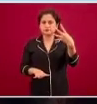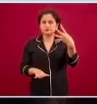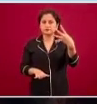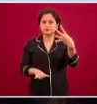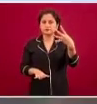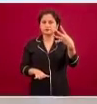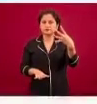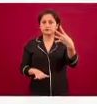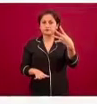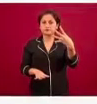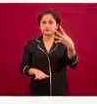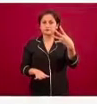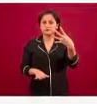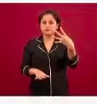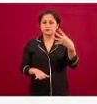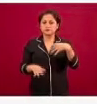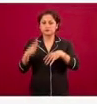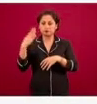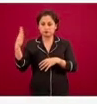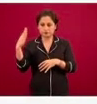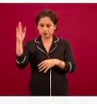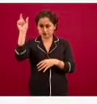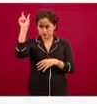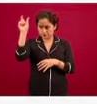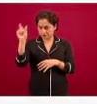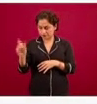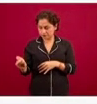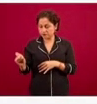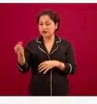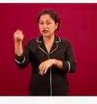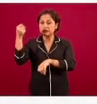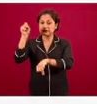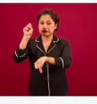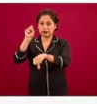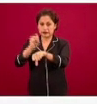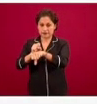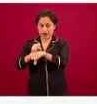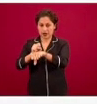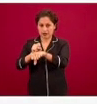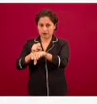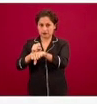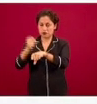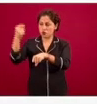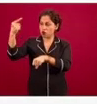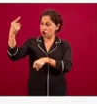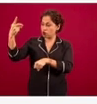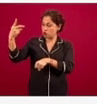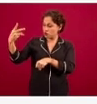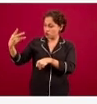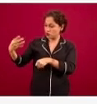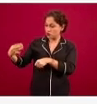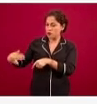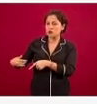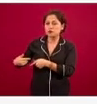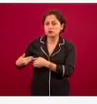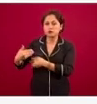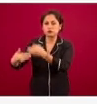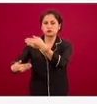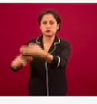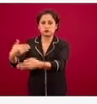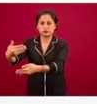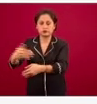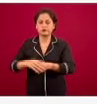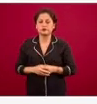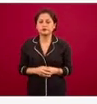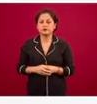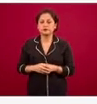weeks of 2020, 1 to 13. That is the one that is currently happening.